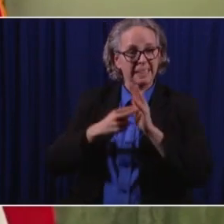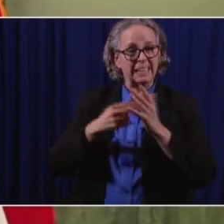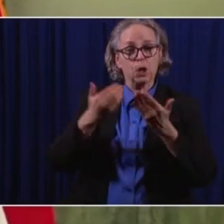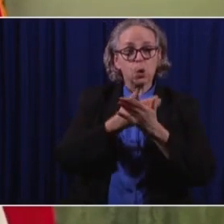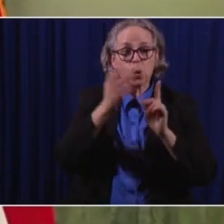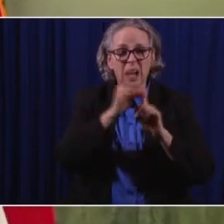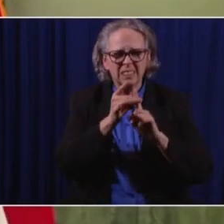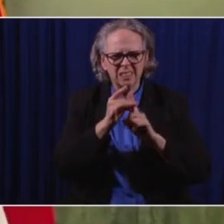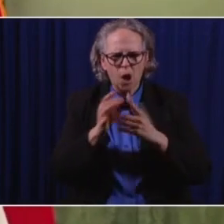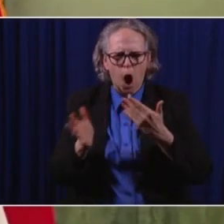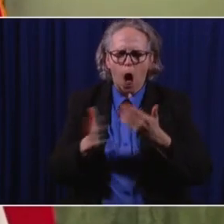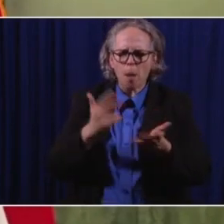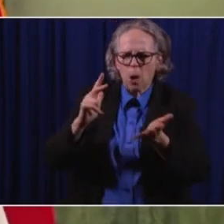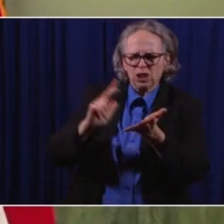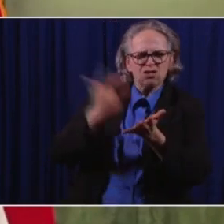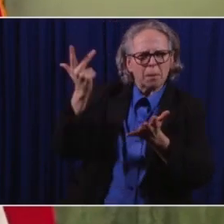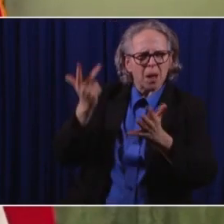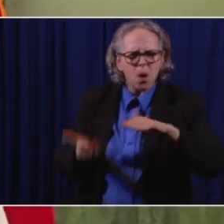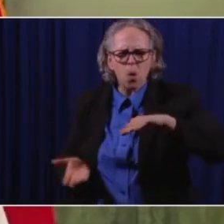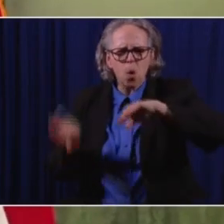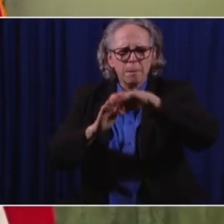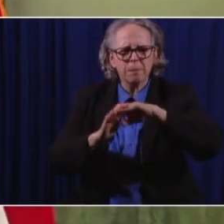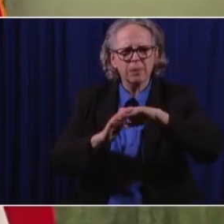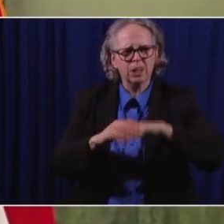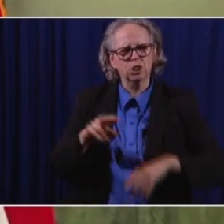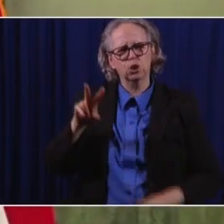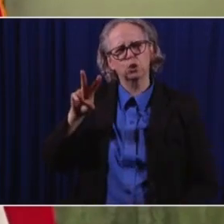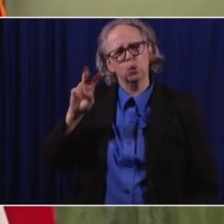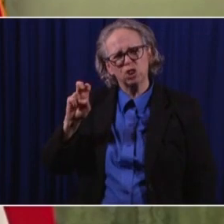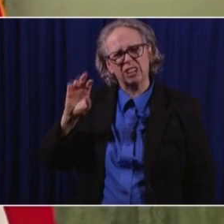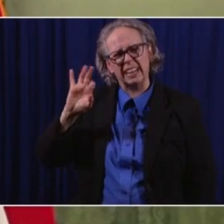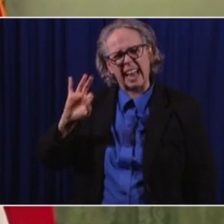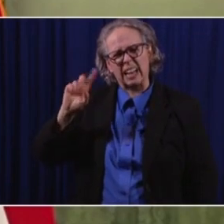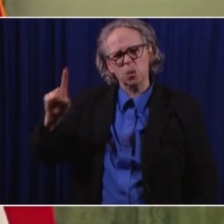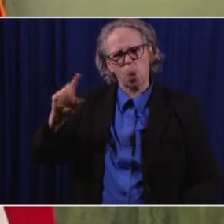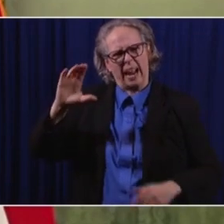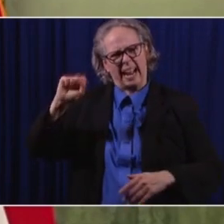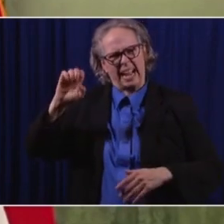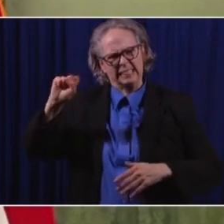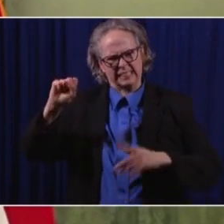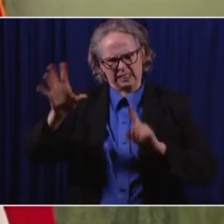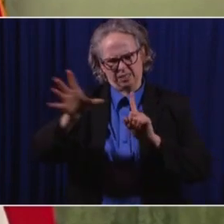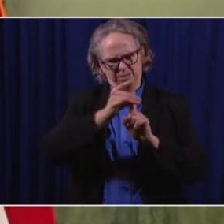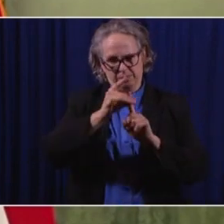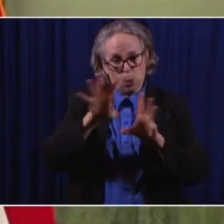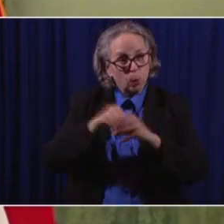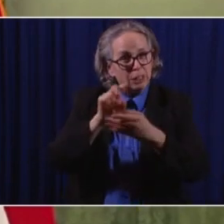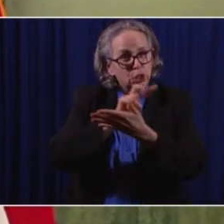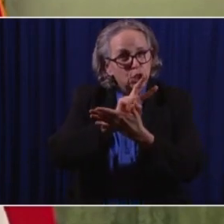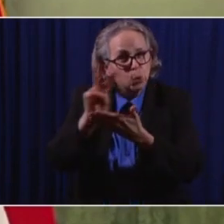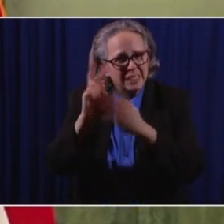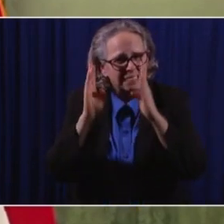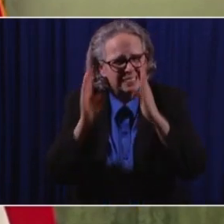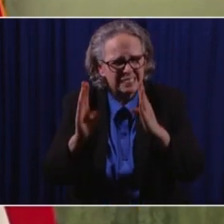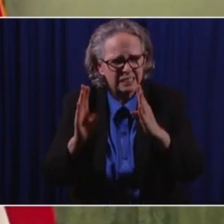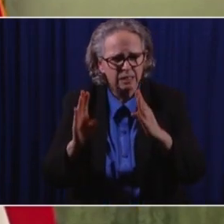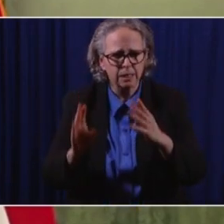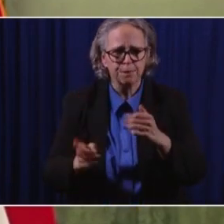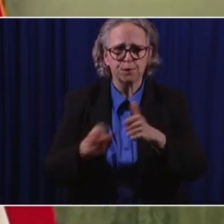of the CDC. They're at 291 cases per 100,000. They're red for the first time this week.